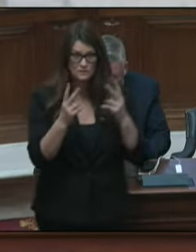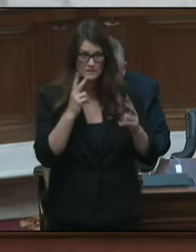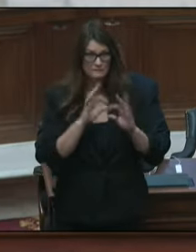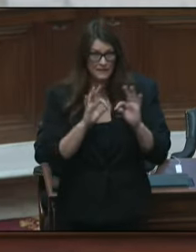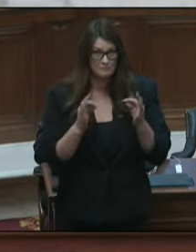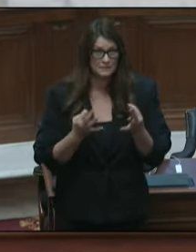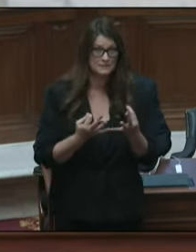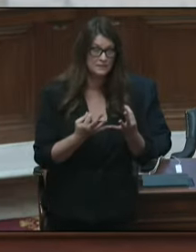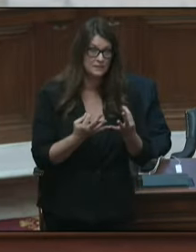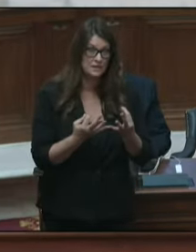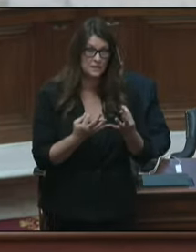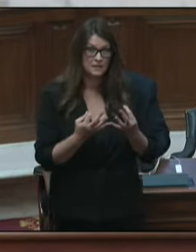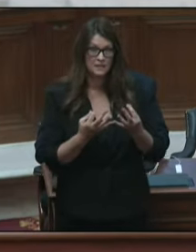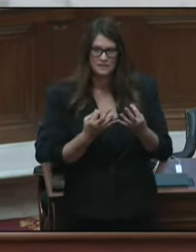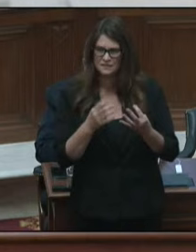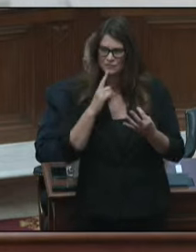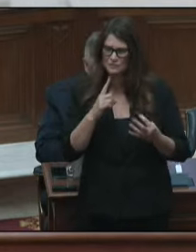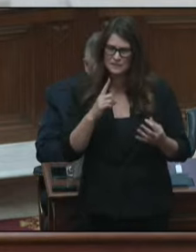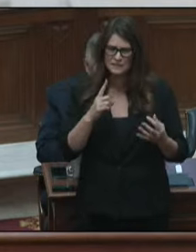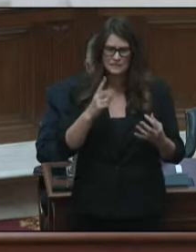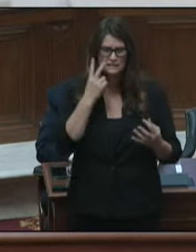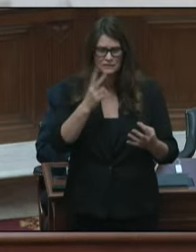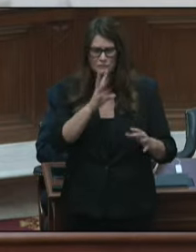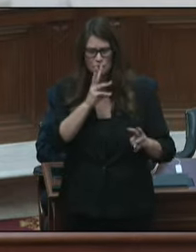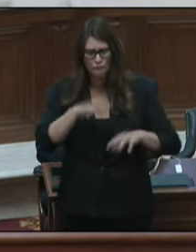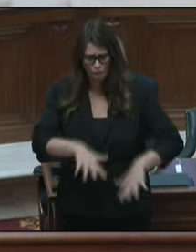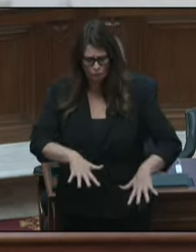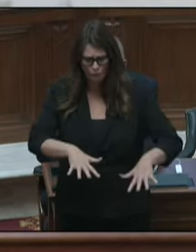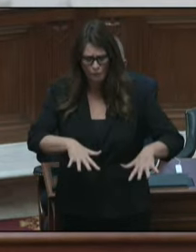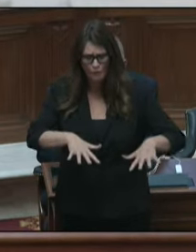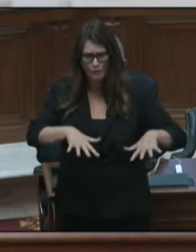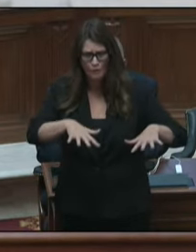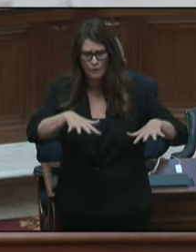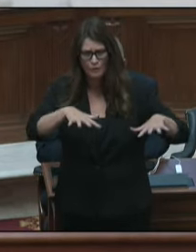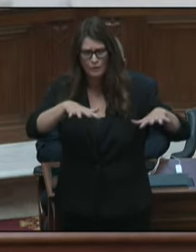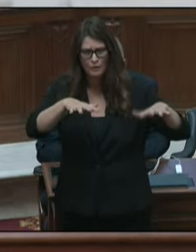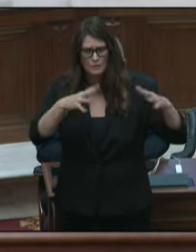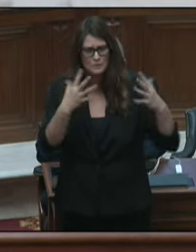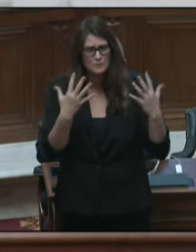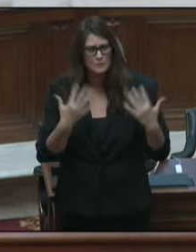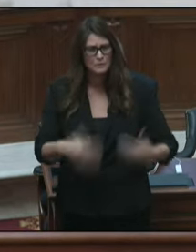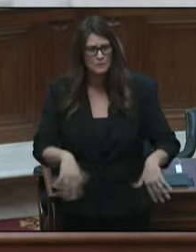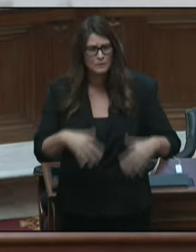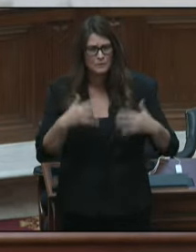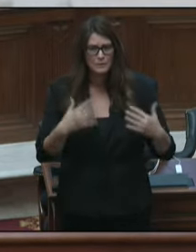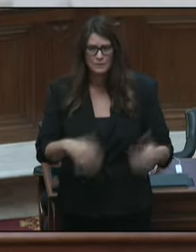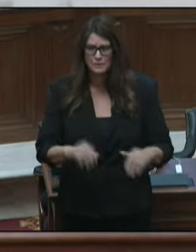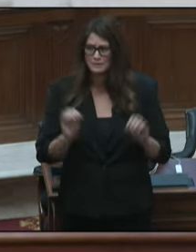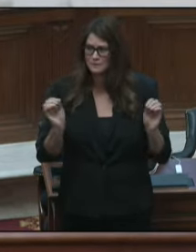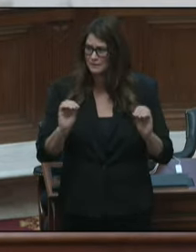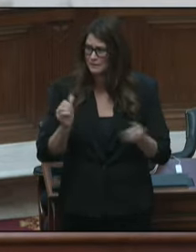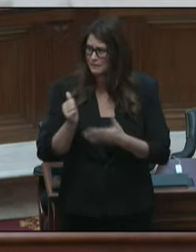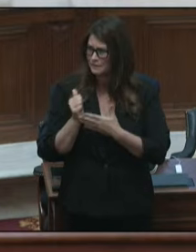families that are devastated with floods or whatever it may be, and there's not maybe anything you can do.